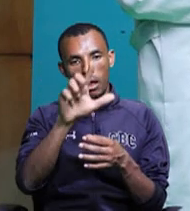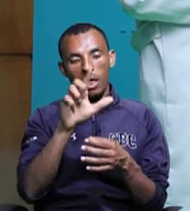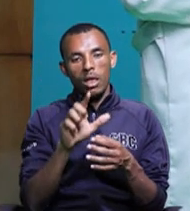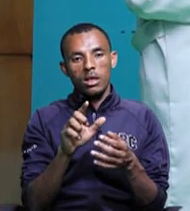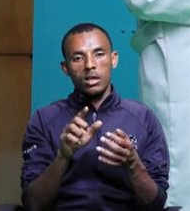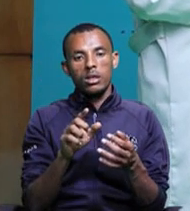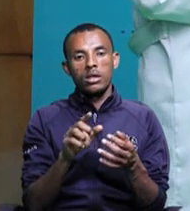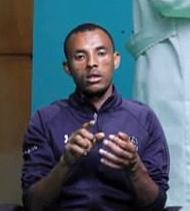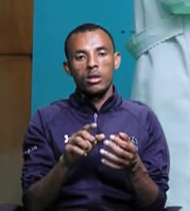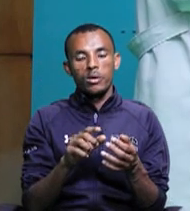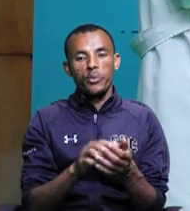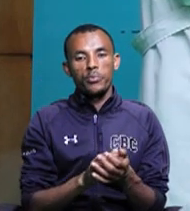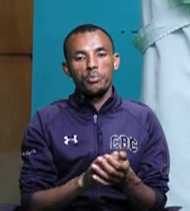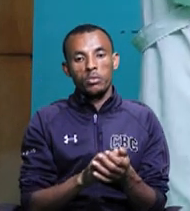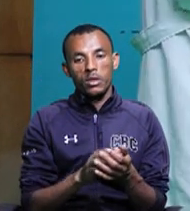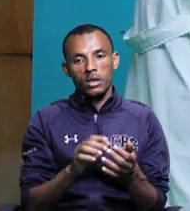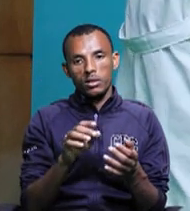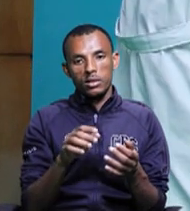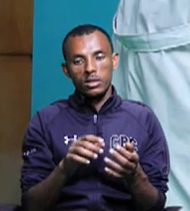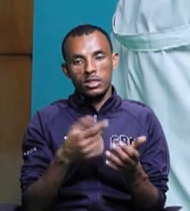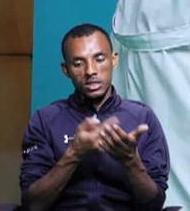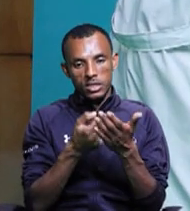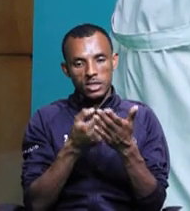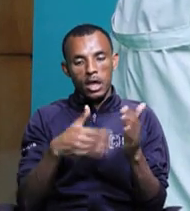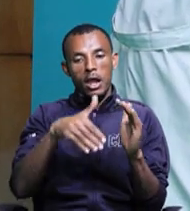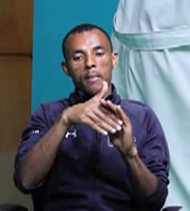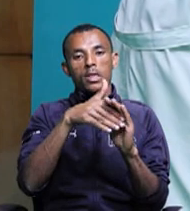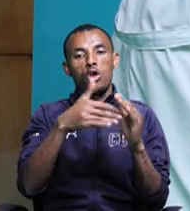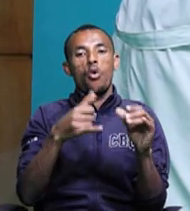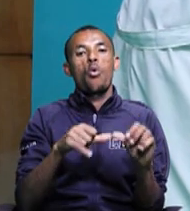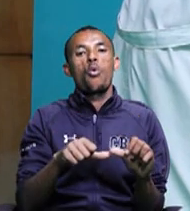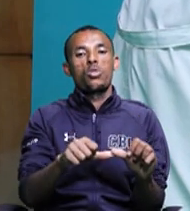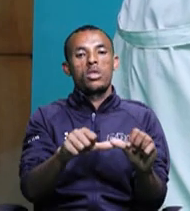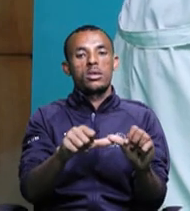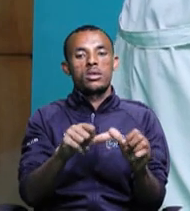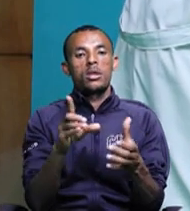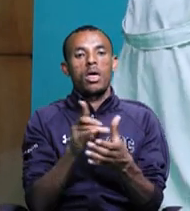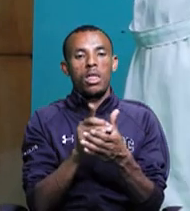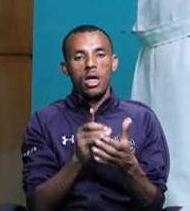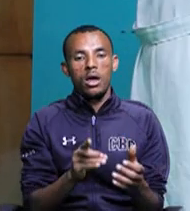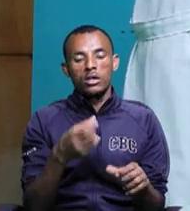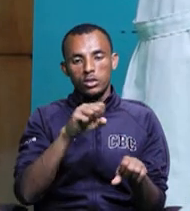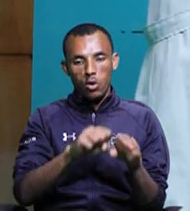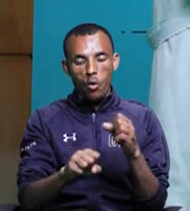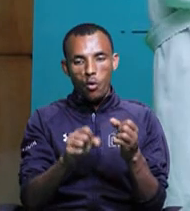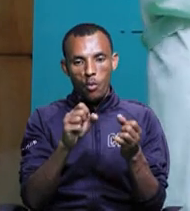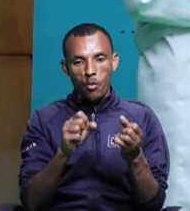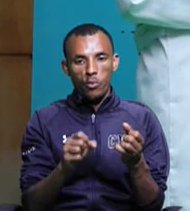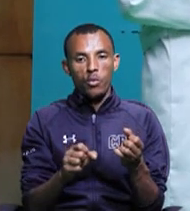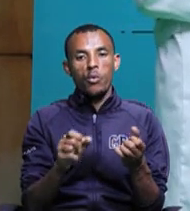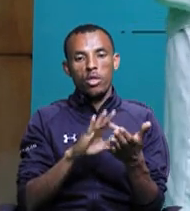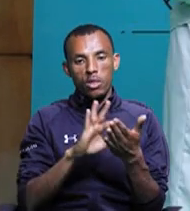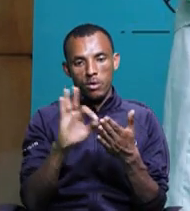have 0.3 liters. So this represents continuous. So quantitative